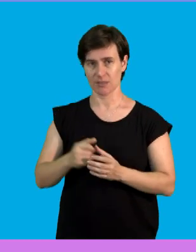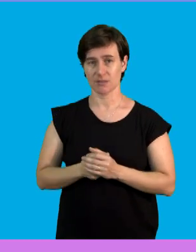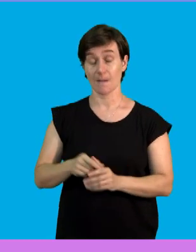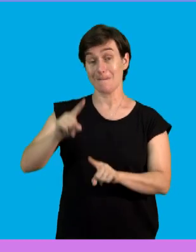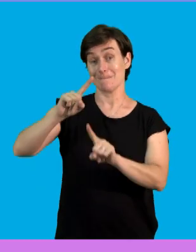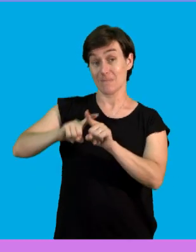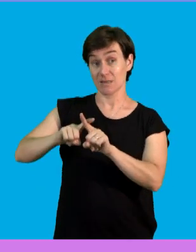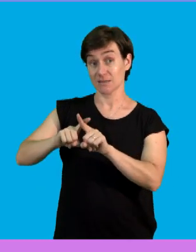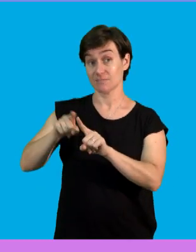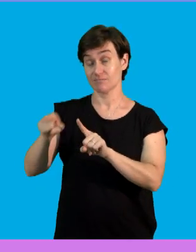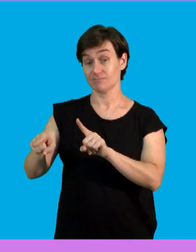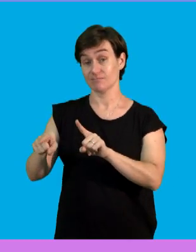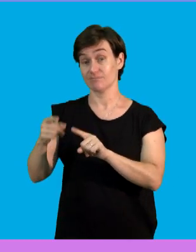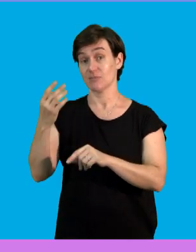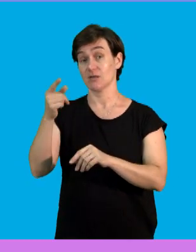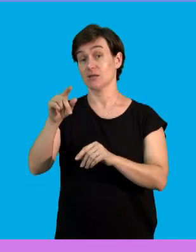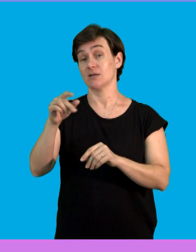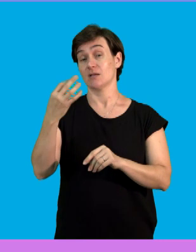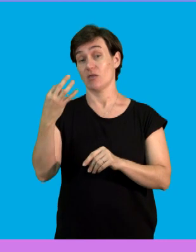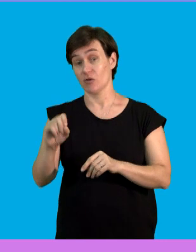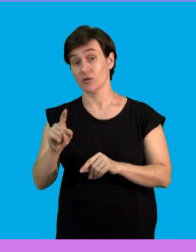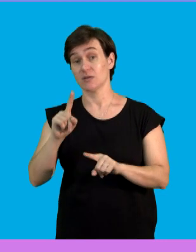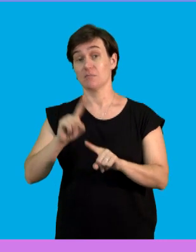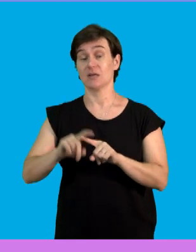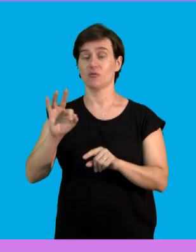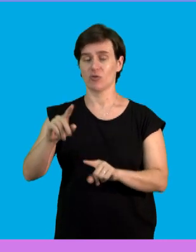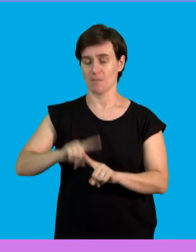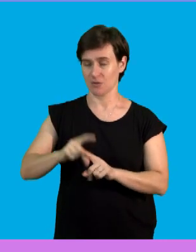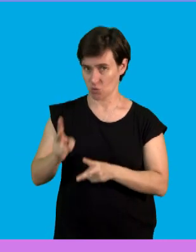3 plus 12. So that gives us